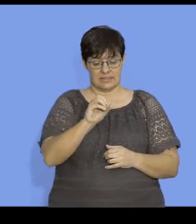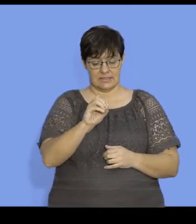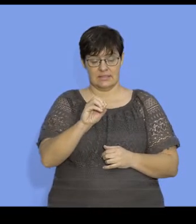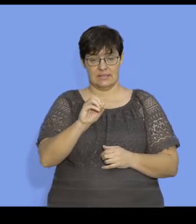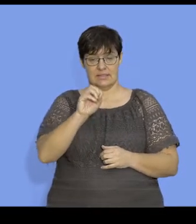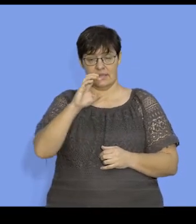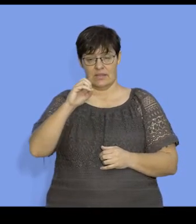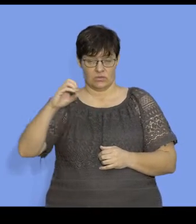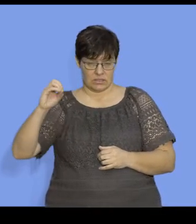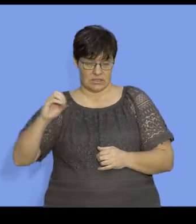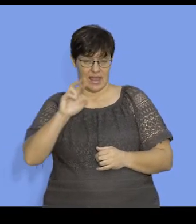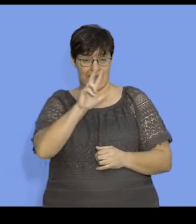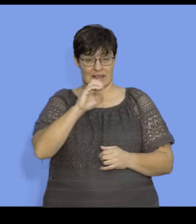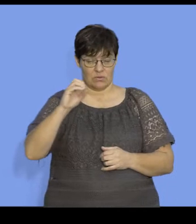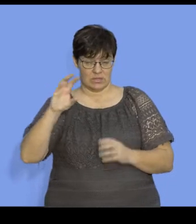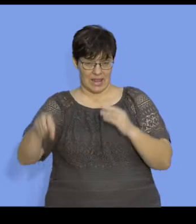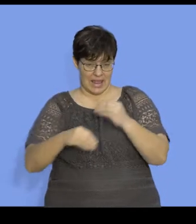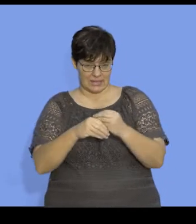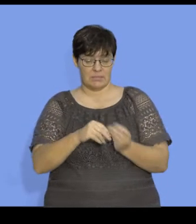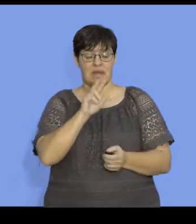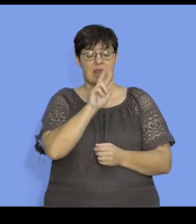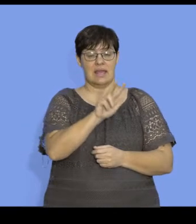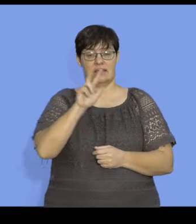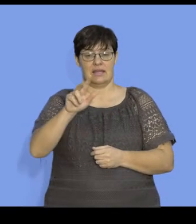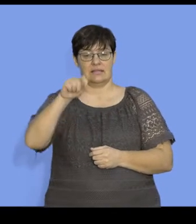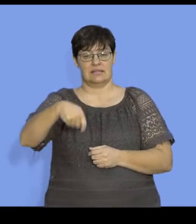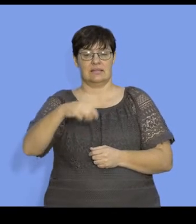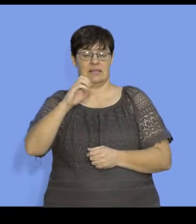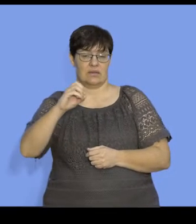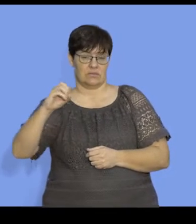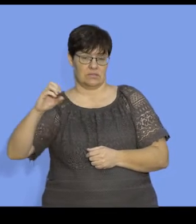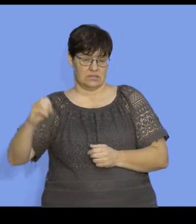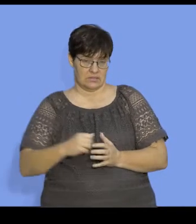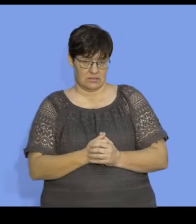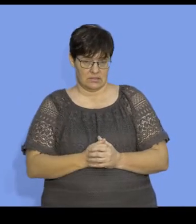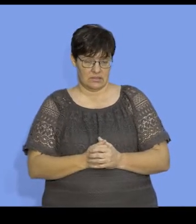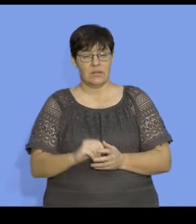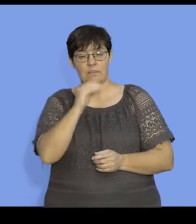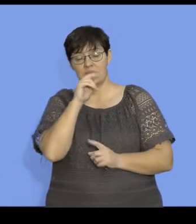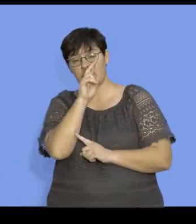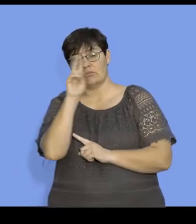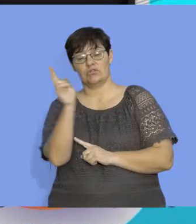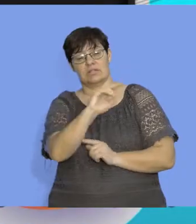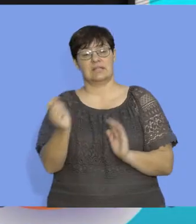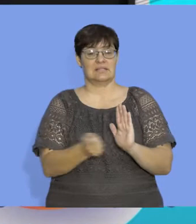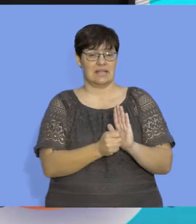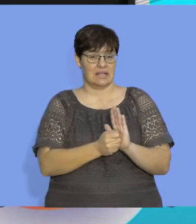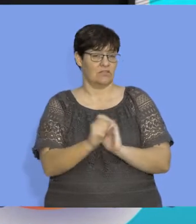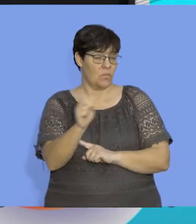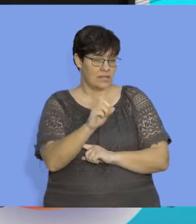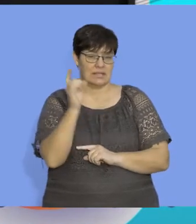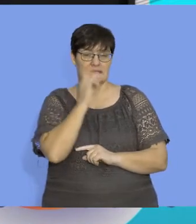will give me a final figure of 88,000 Rand. So that will be my projected sales